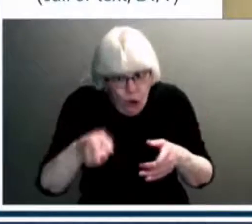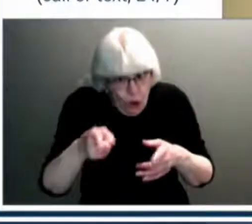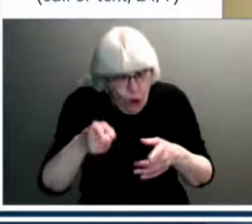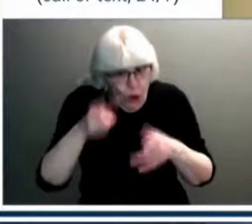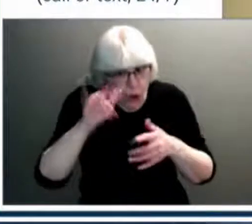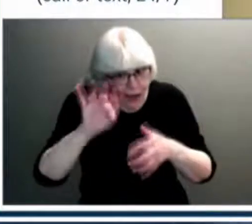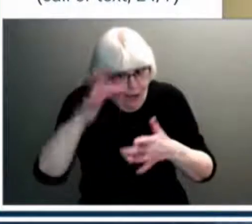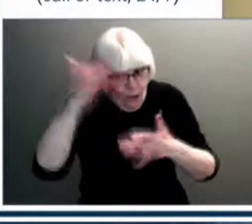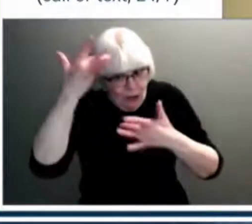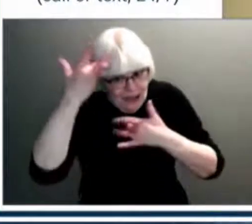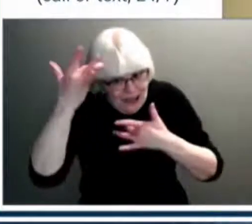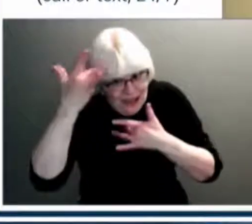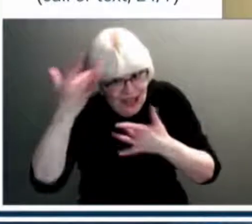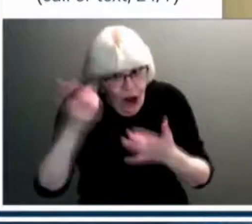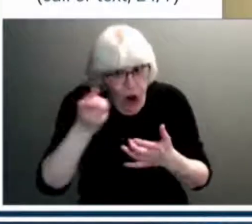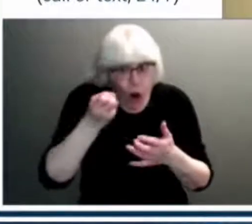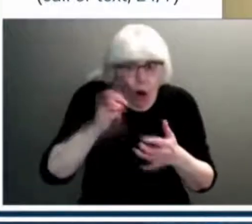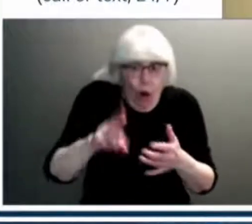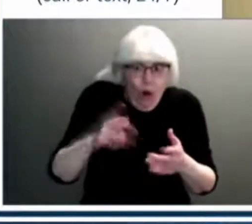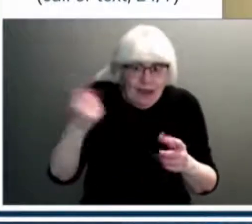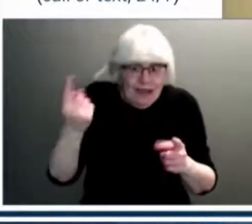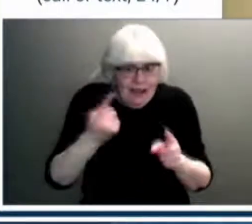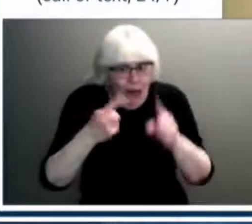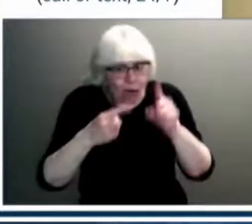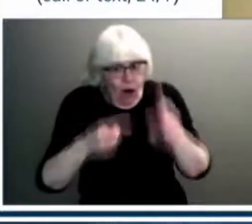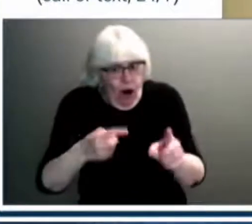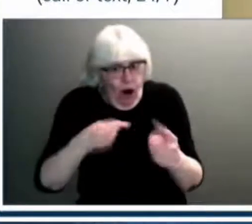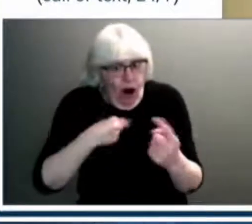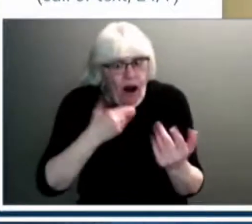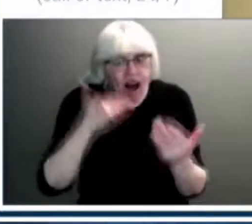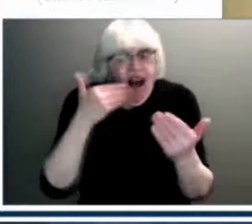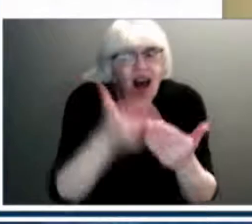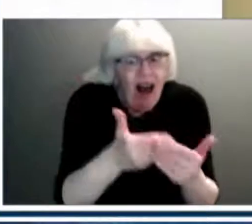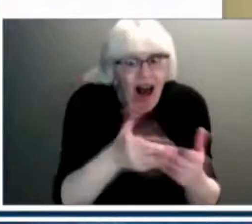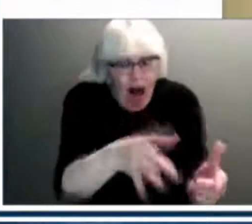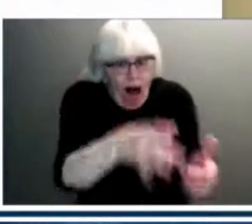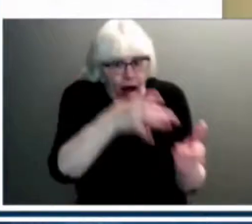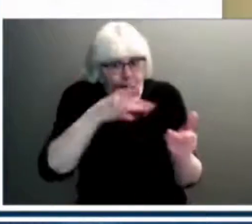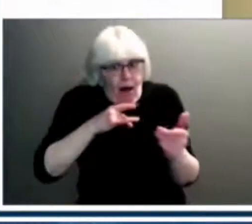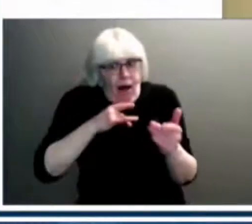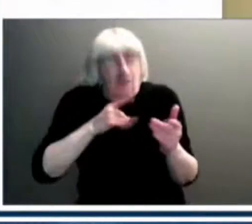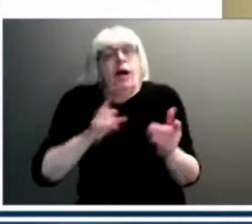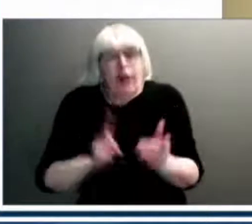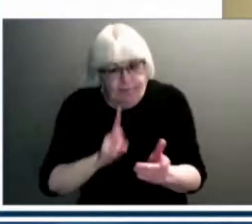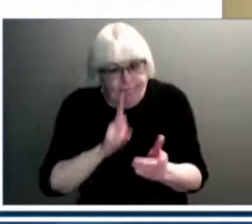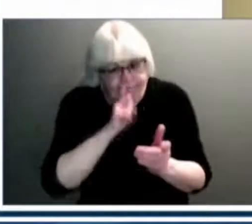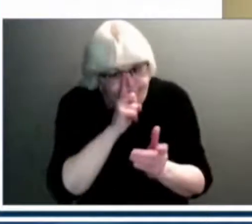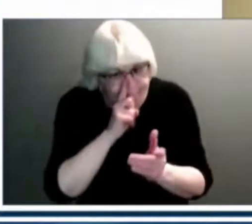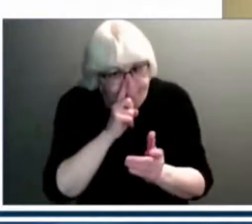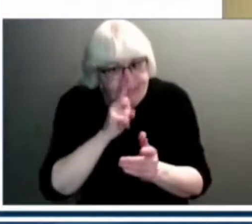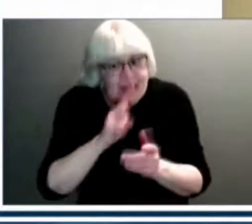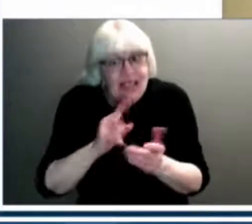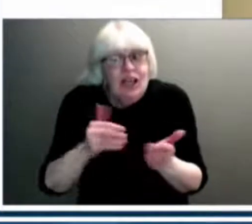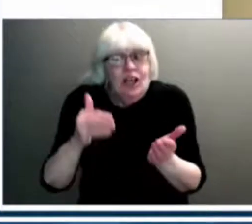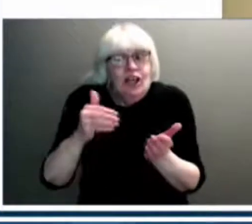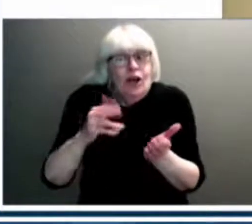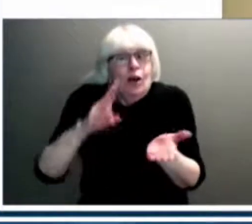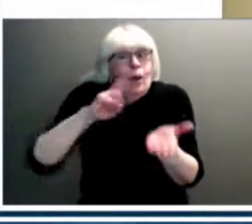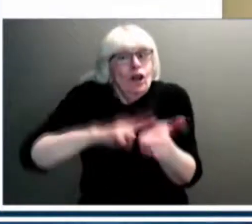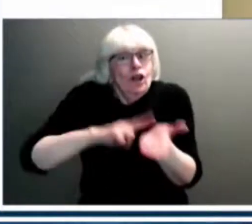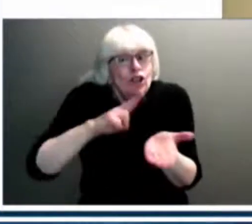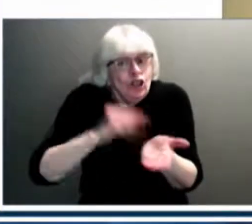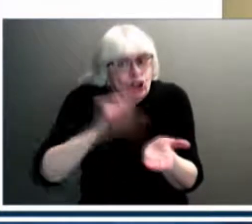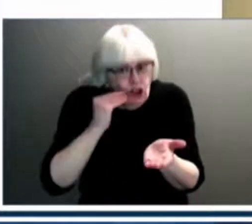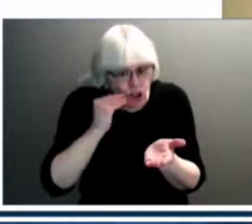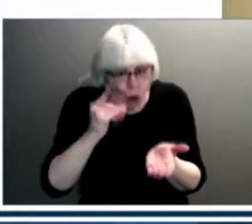contacts. For outbreak testing, for example, in long-term care facilities. At workplaces where employees support